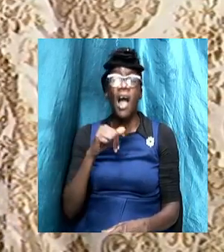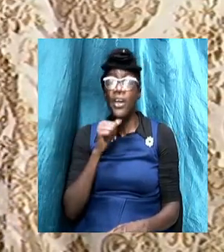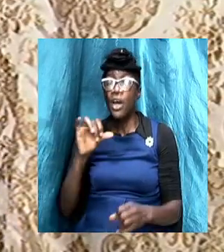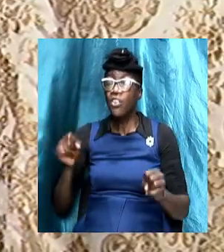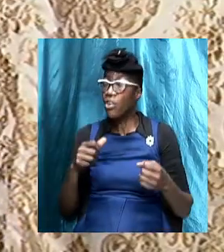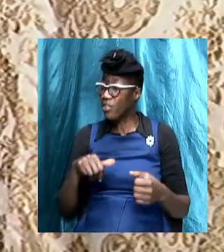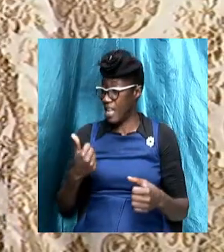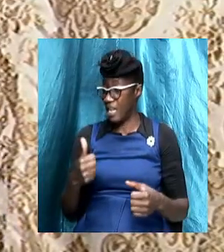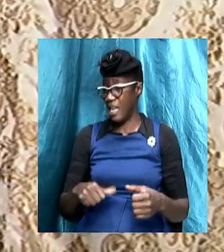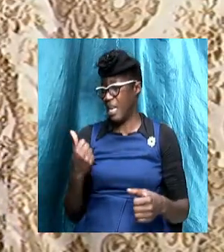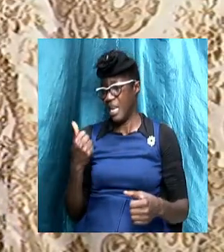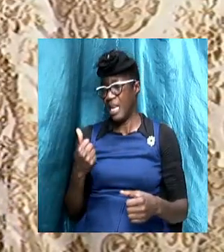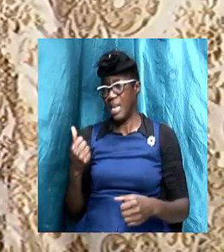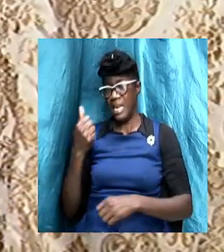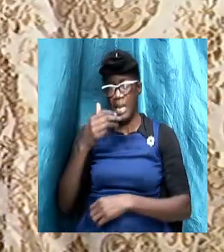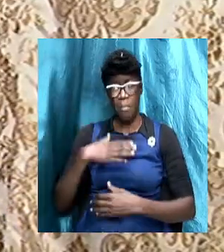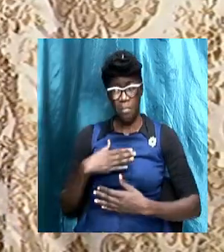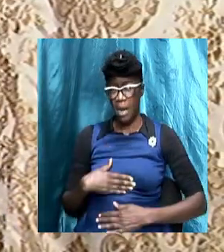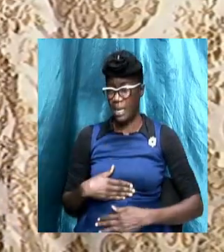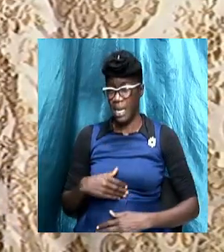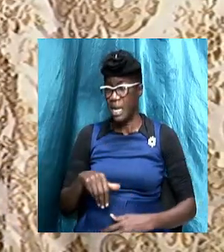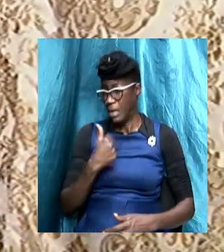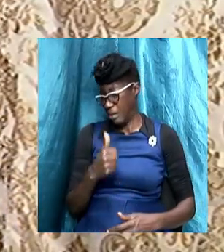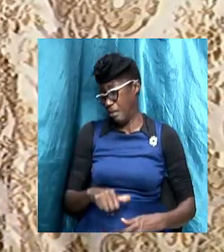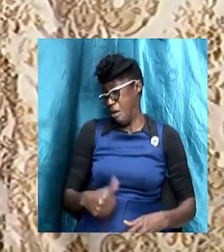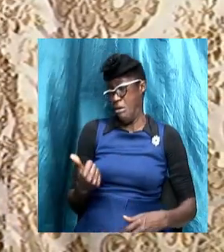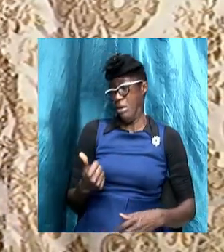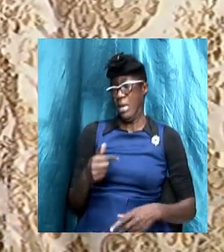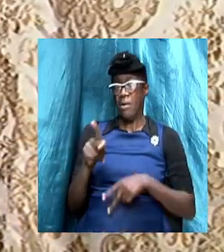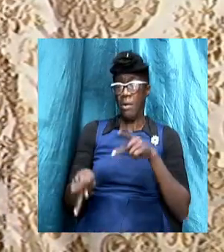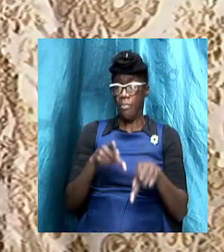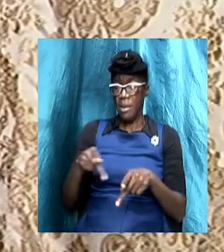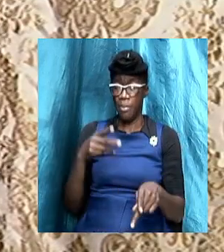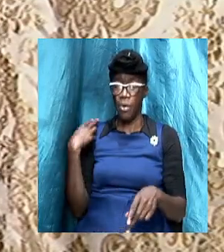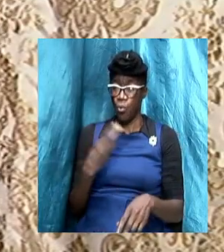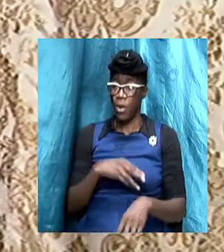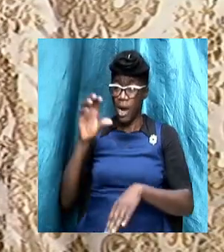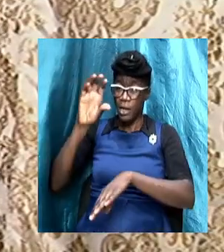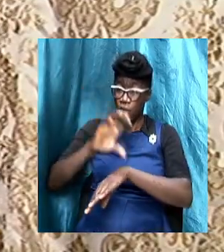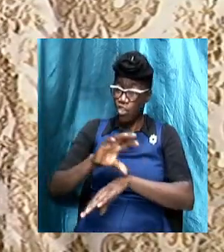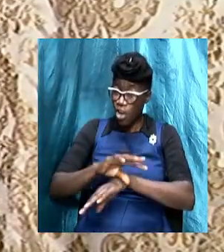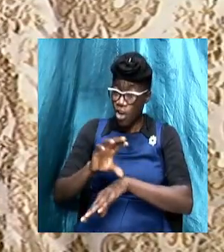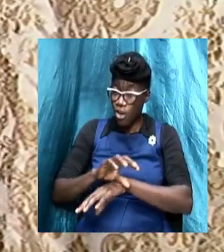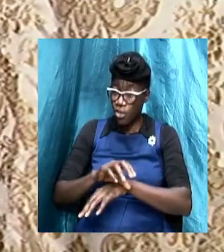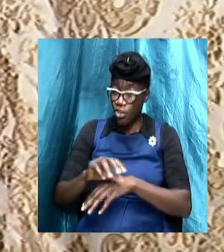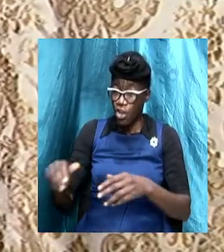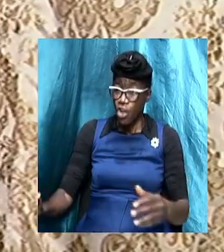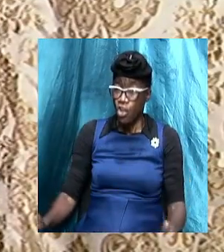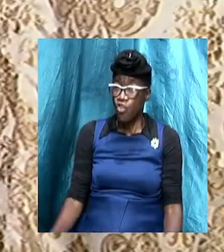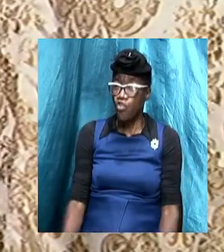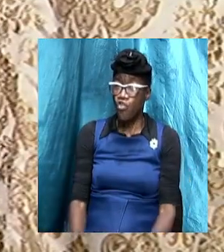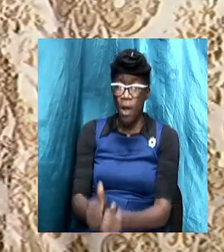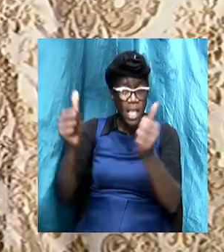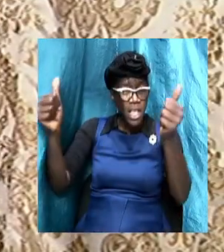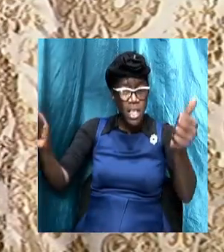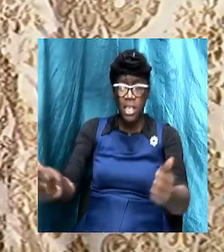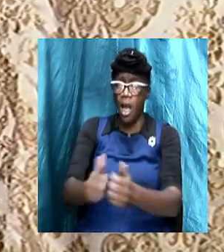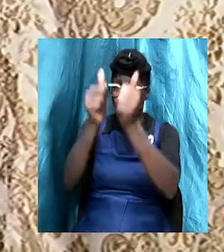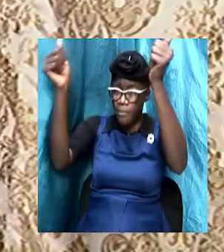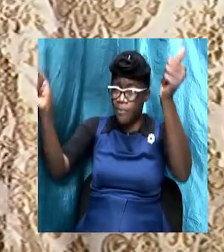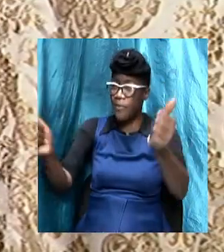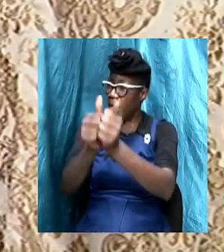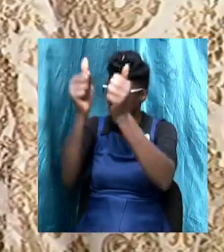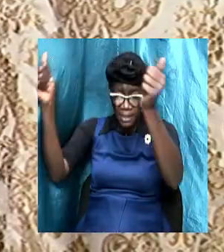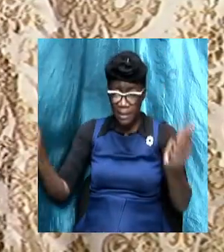anybody. We are not a nominal set of people. We are the church triumphant. We are the ecclesia, the called out ones. And therefore, we have